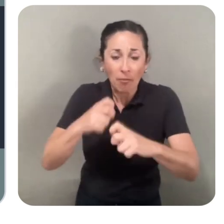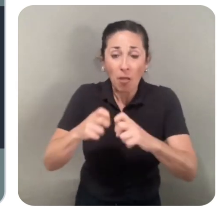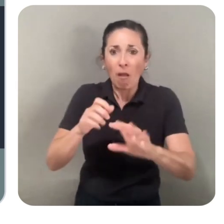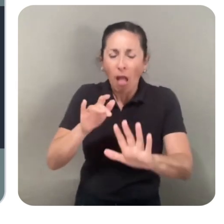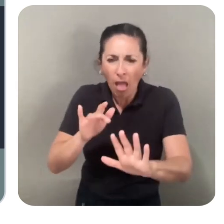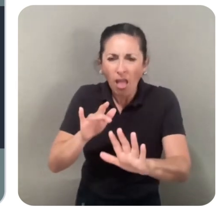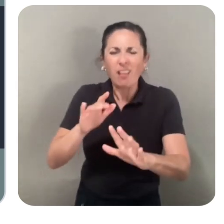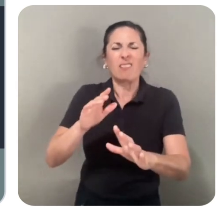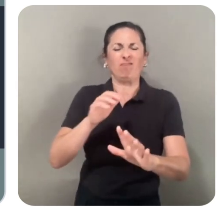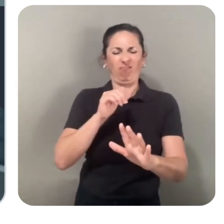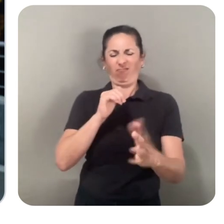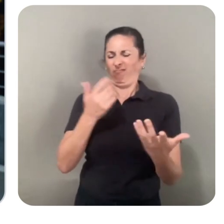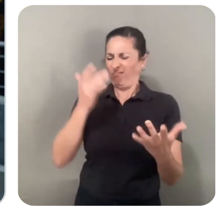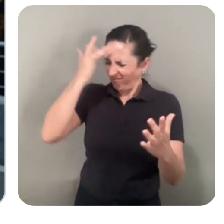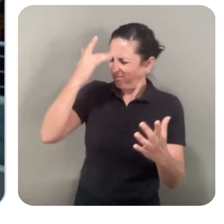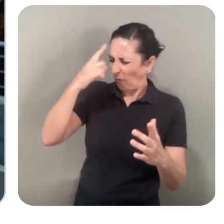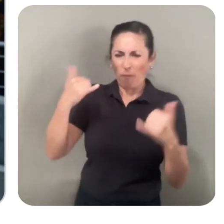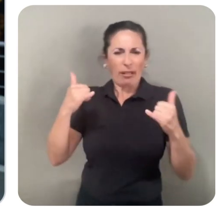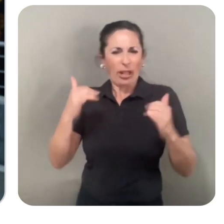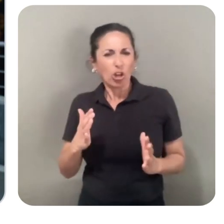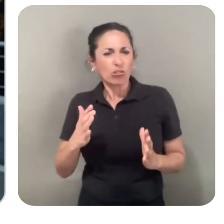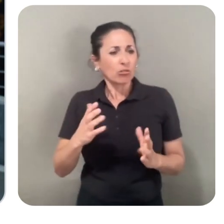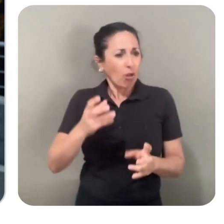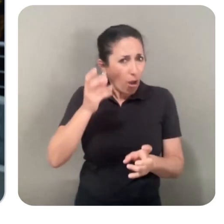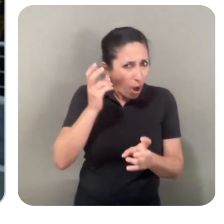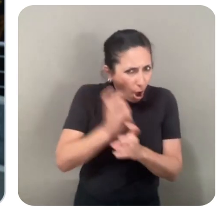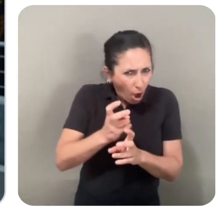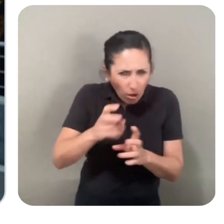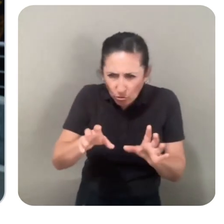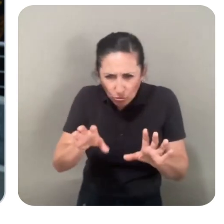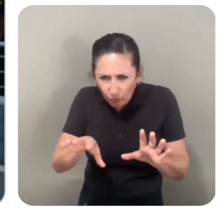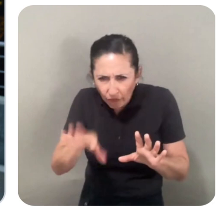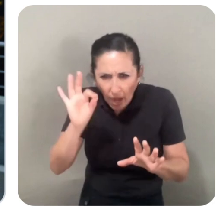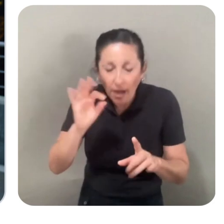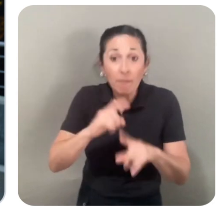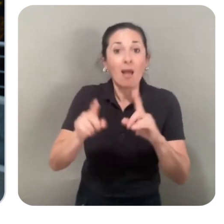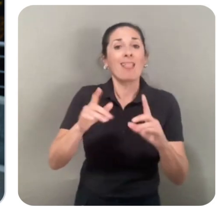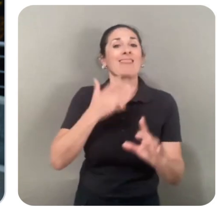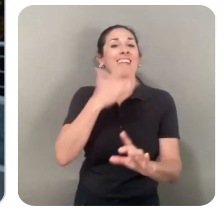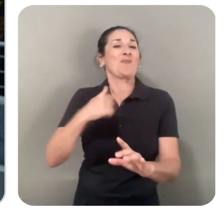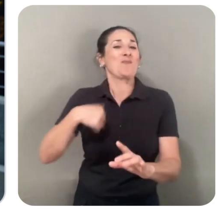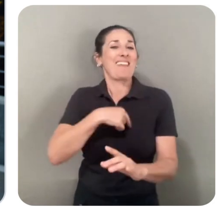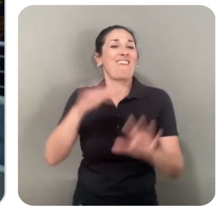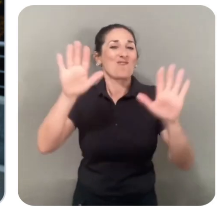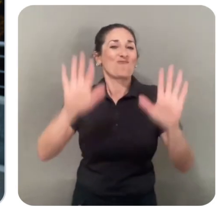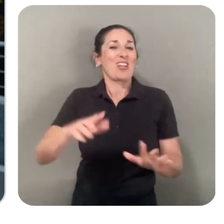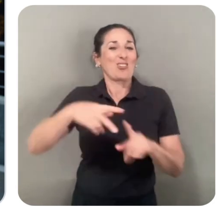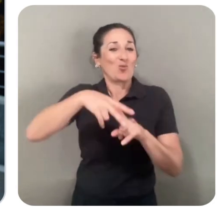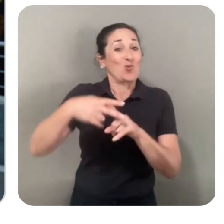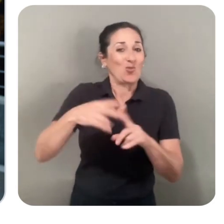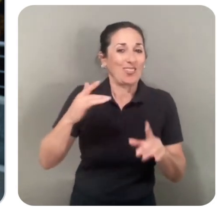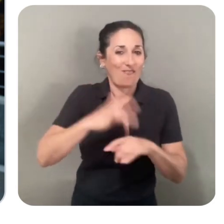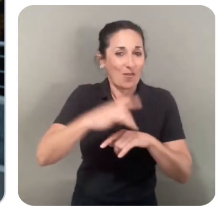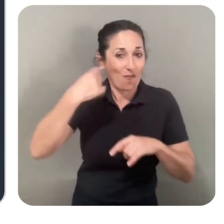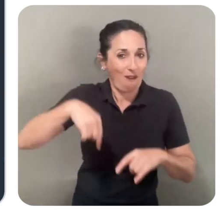lead to discomfort for players. They can be harder to detect, but luckily, we have some great tools available to